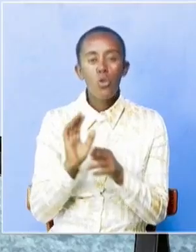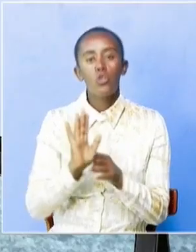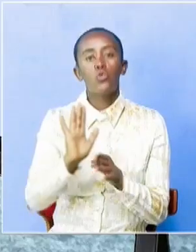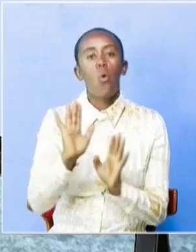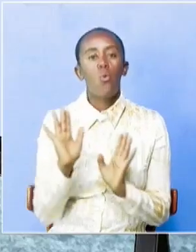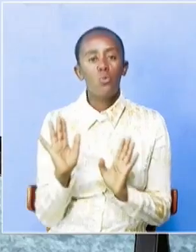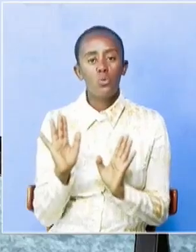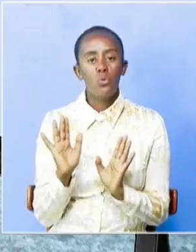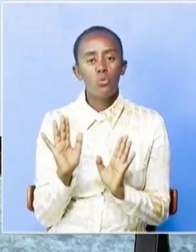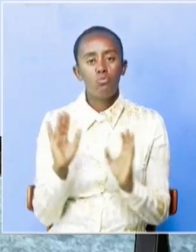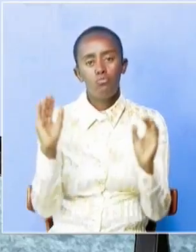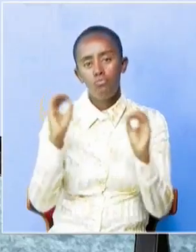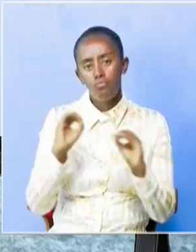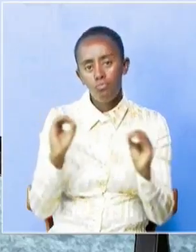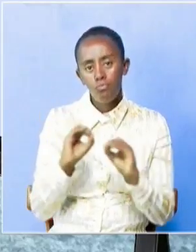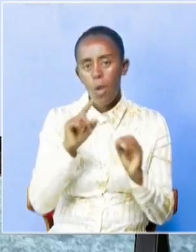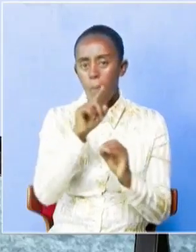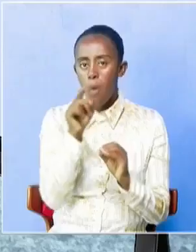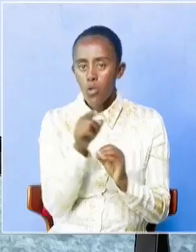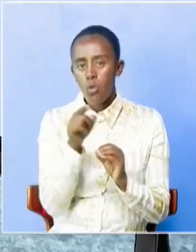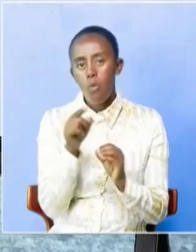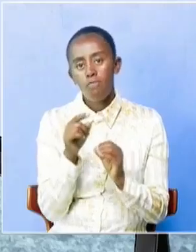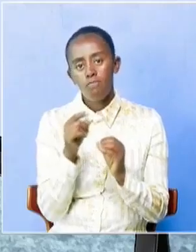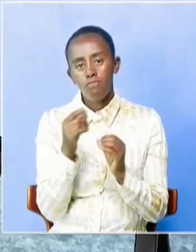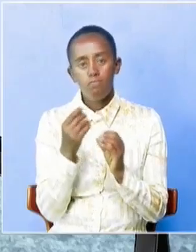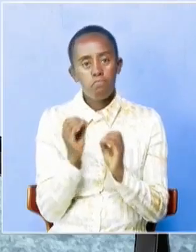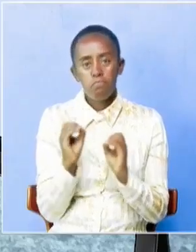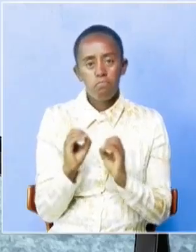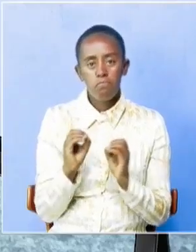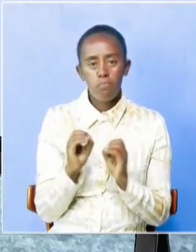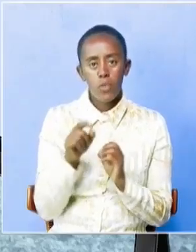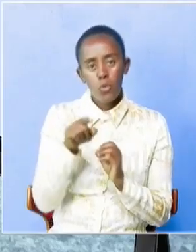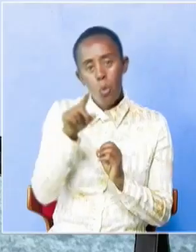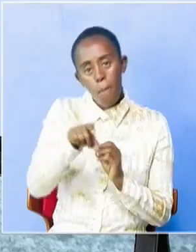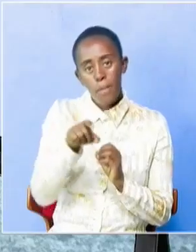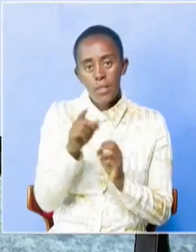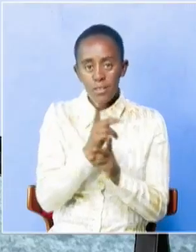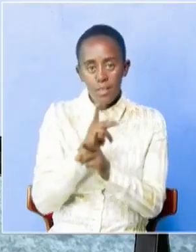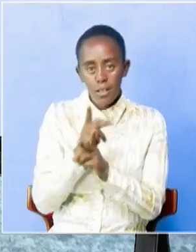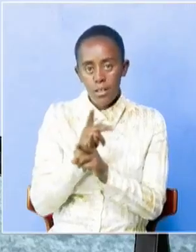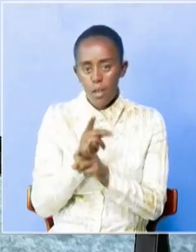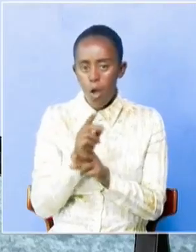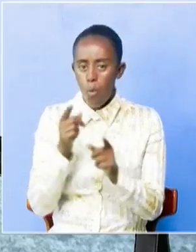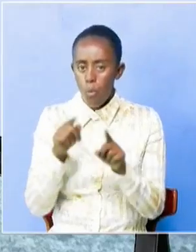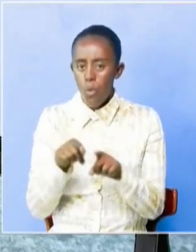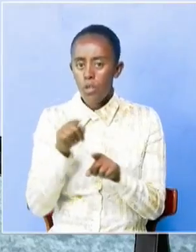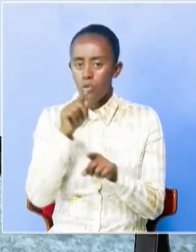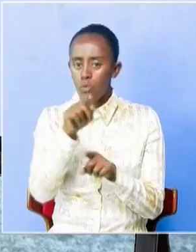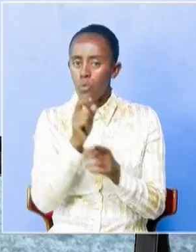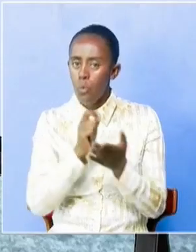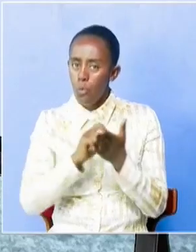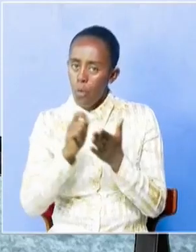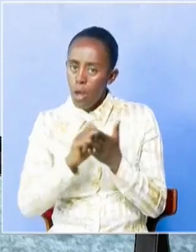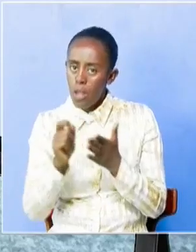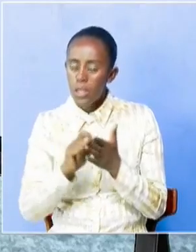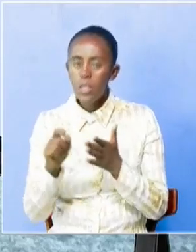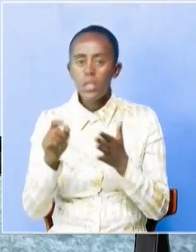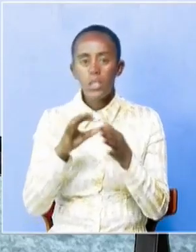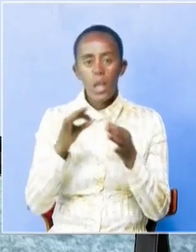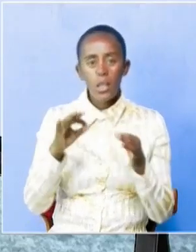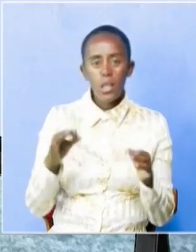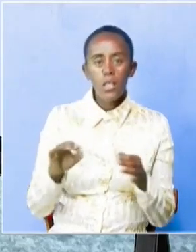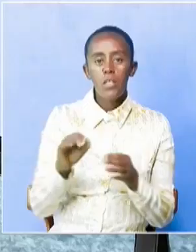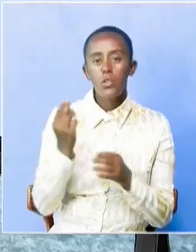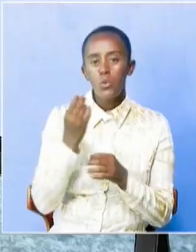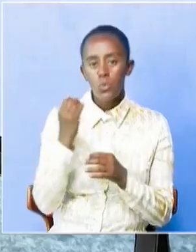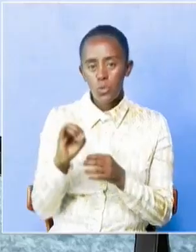own. So it does not need an apostrophe. So you must take care when you are writing a sentence